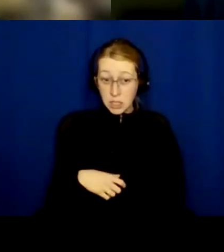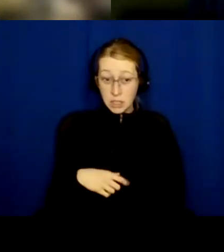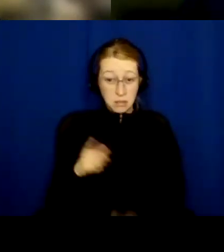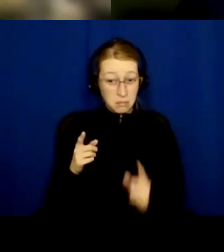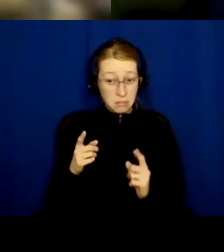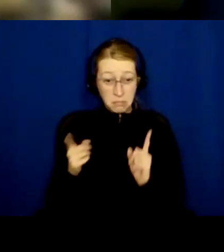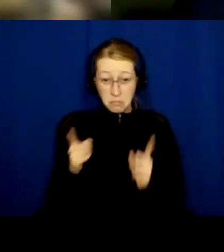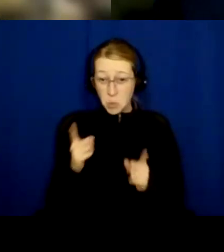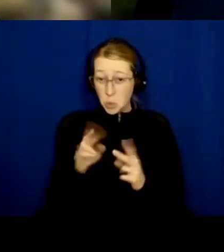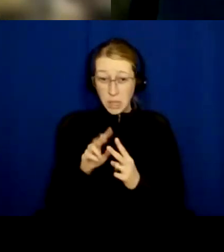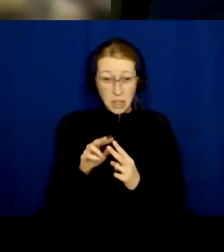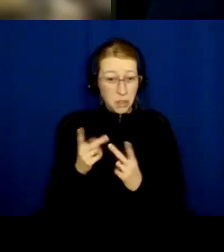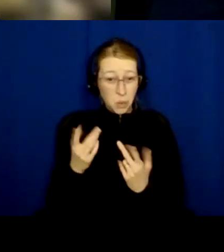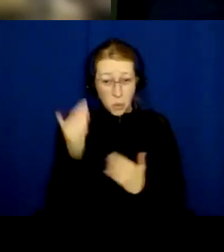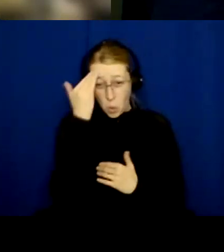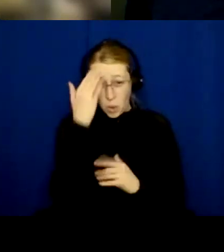Rebecca?